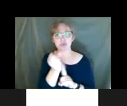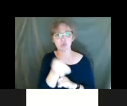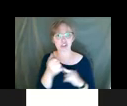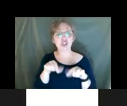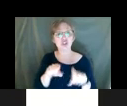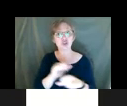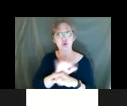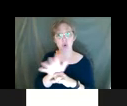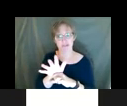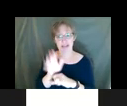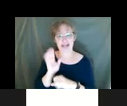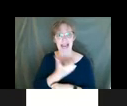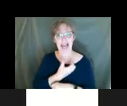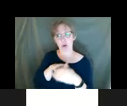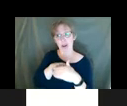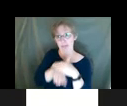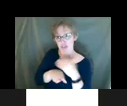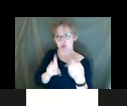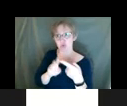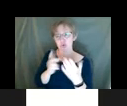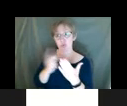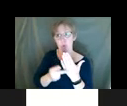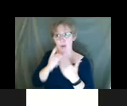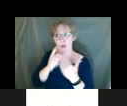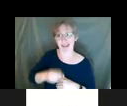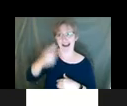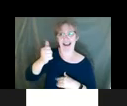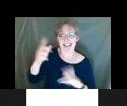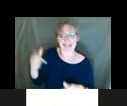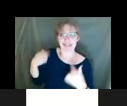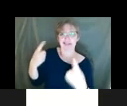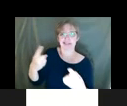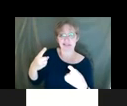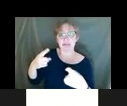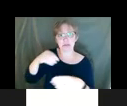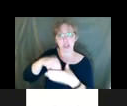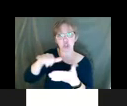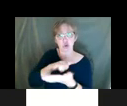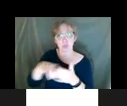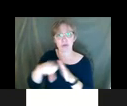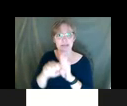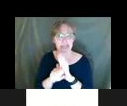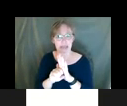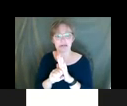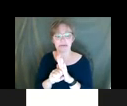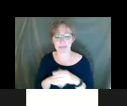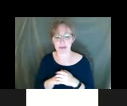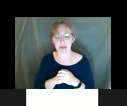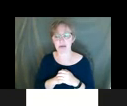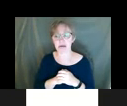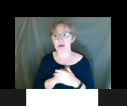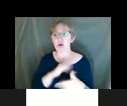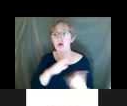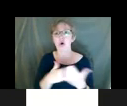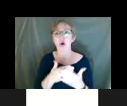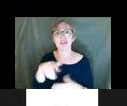our admissions to the program were the highest in New York State. All the other 6 are